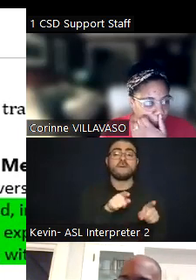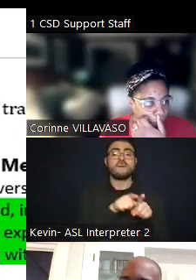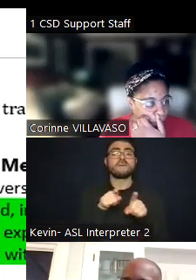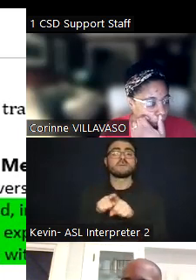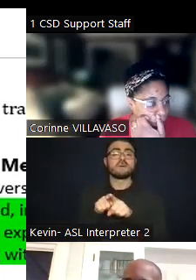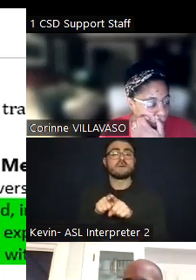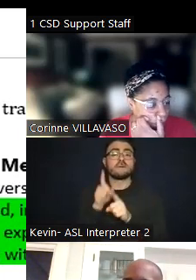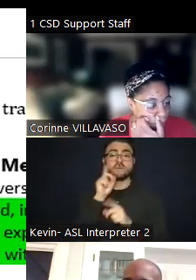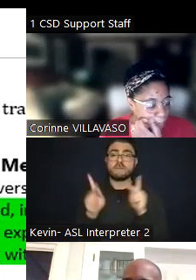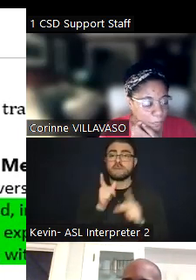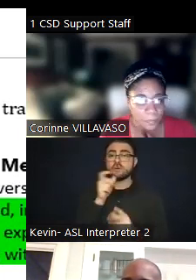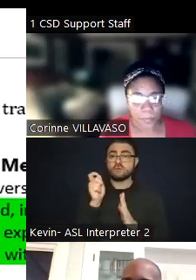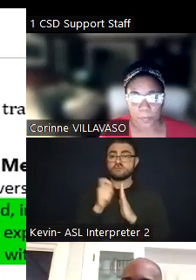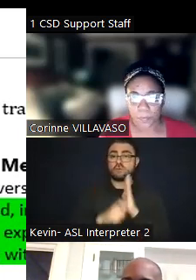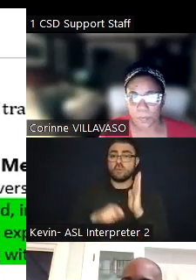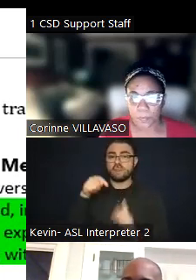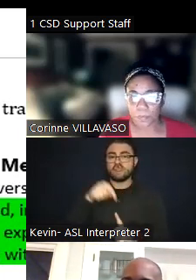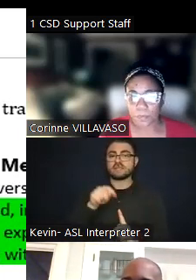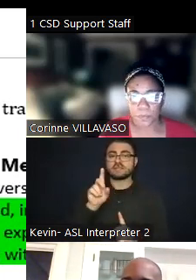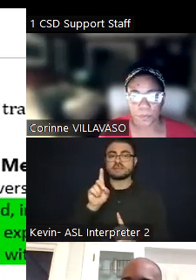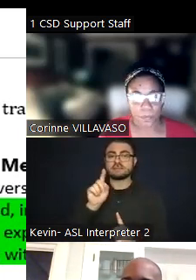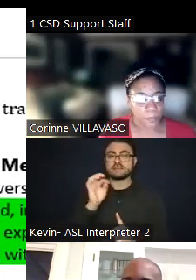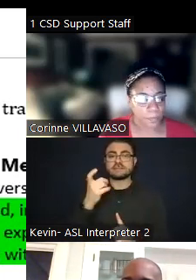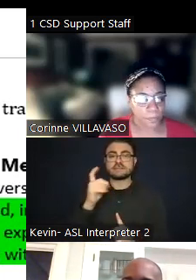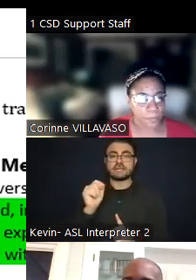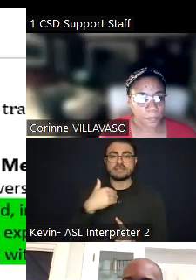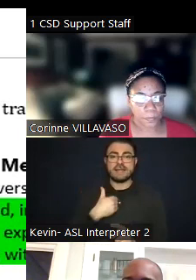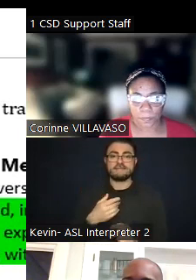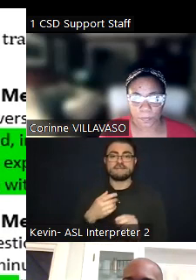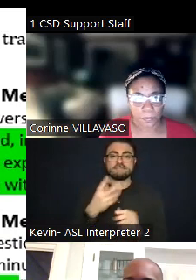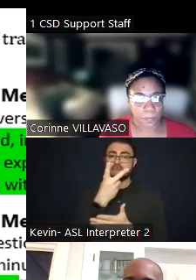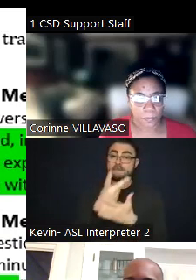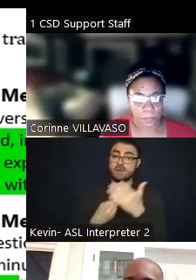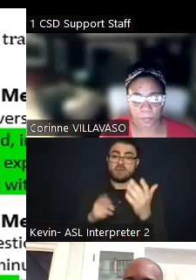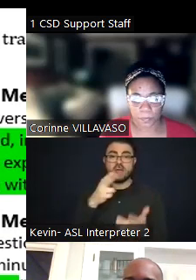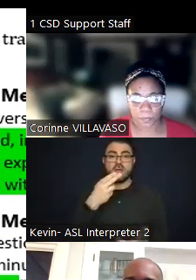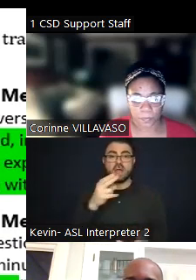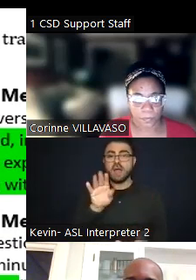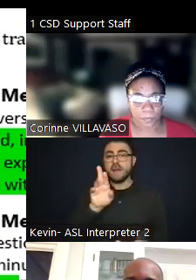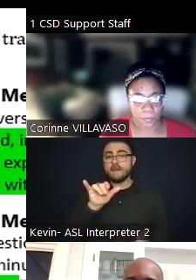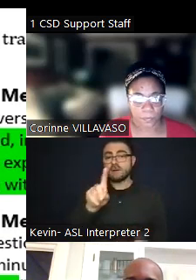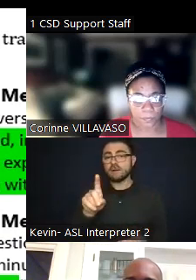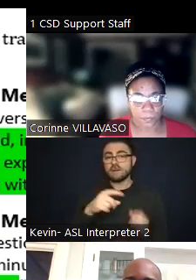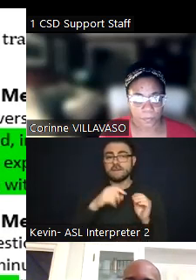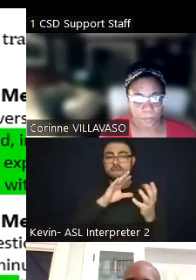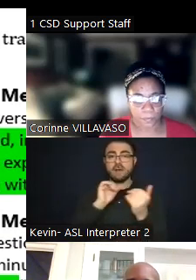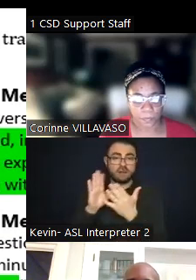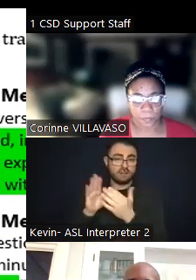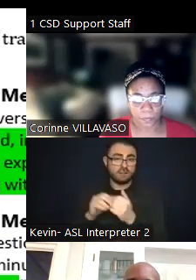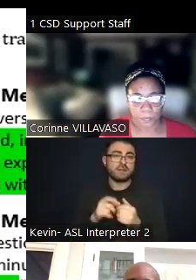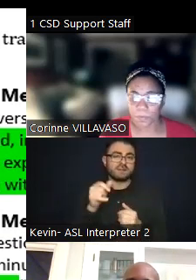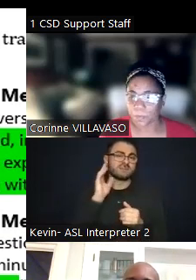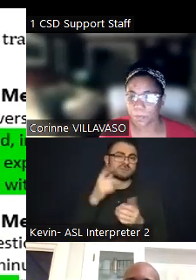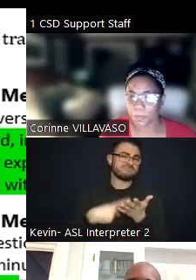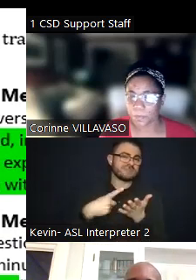who drafted this text, to having a hybrid model. And so this is the first part of it. The second part we'll get to in the very next section.